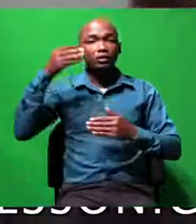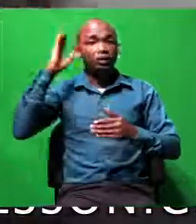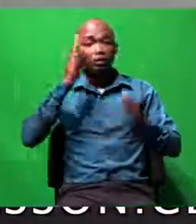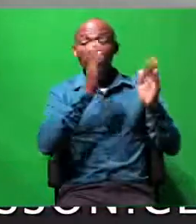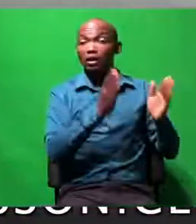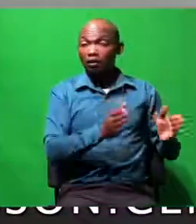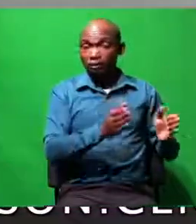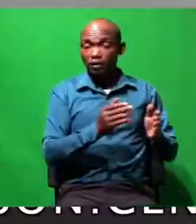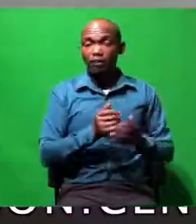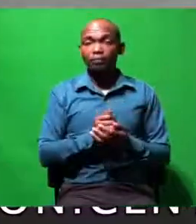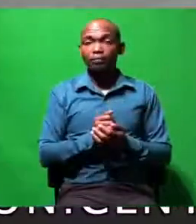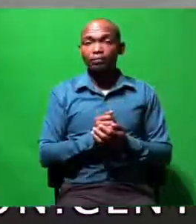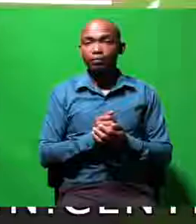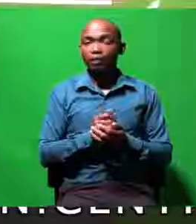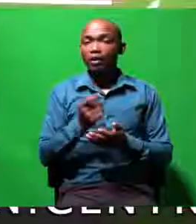Central government.